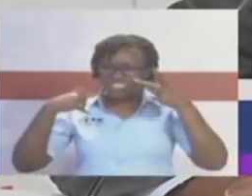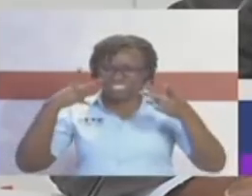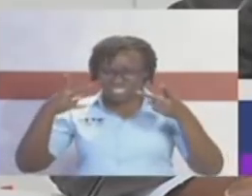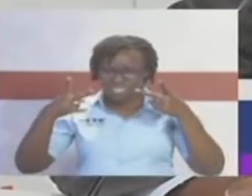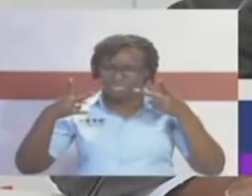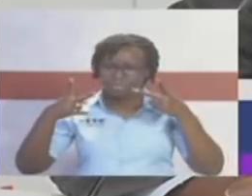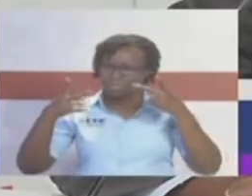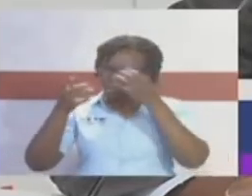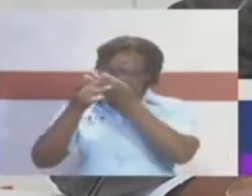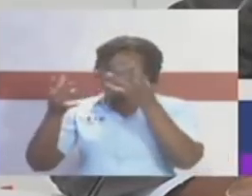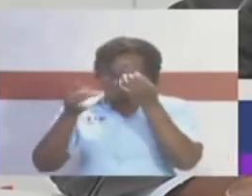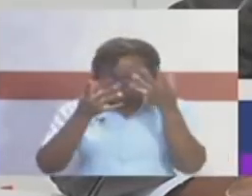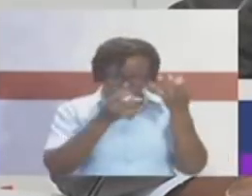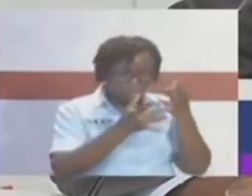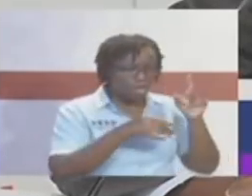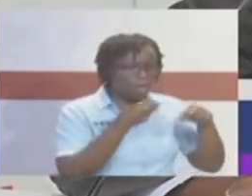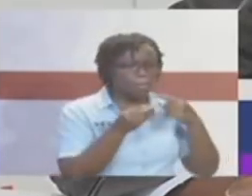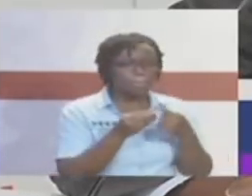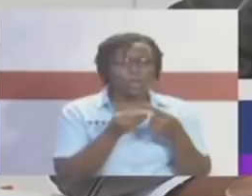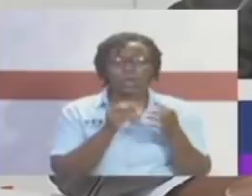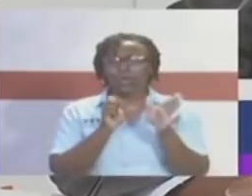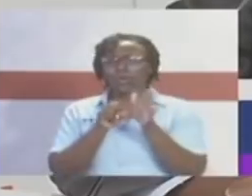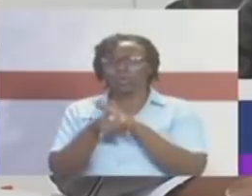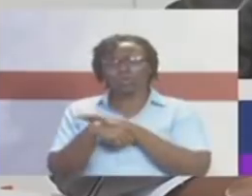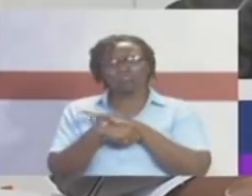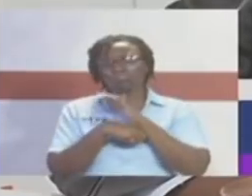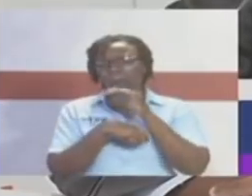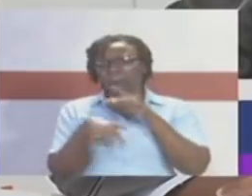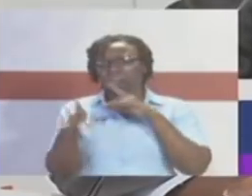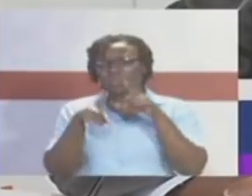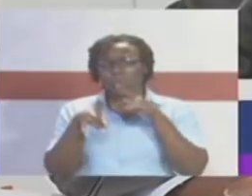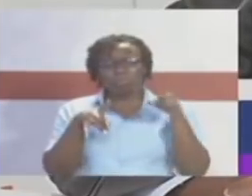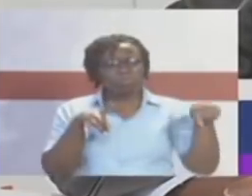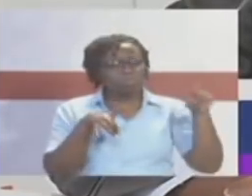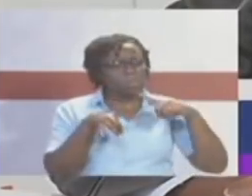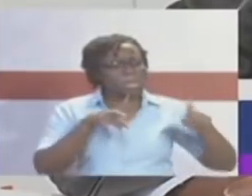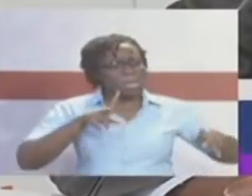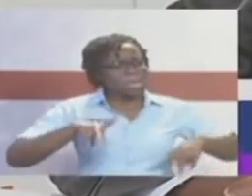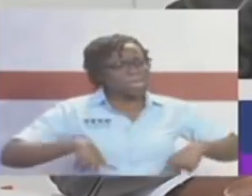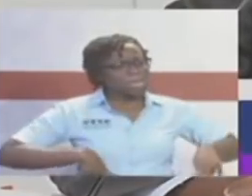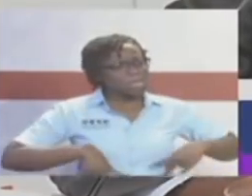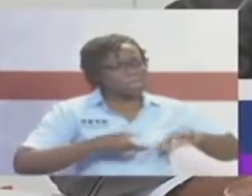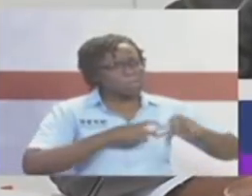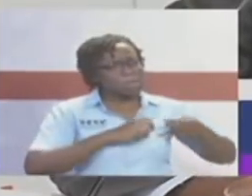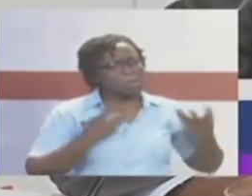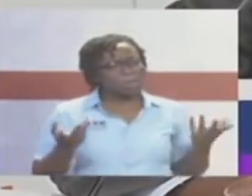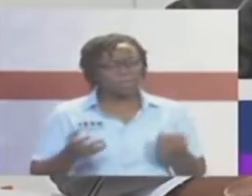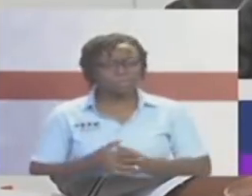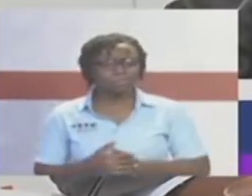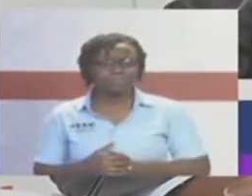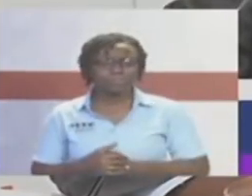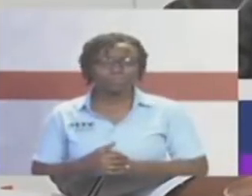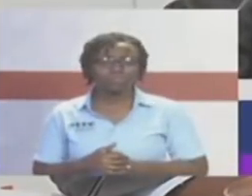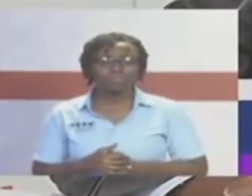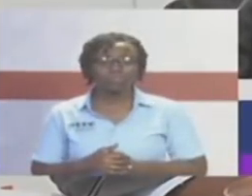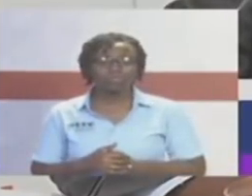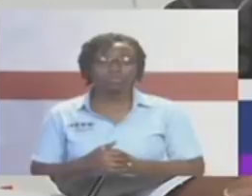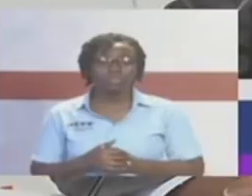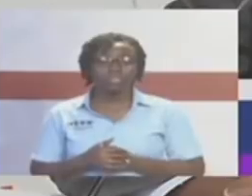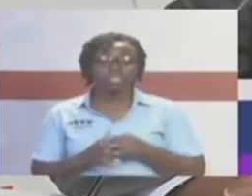what COVID was doing to these dialysis patients. A large study from Europe had shown